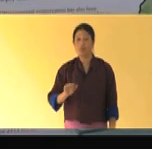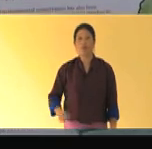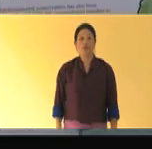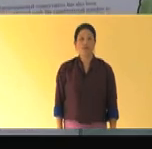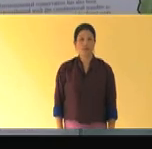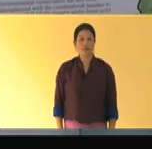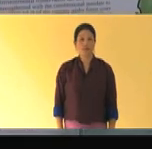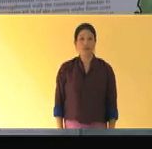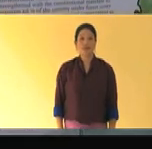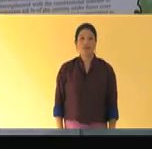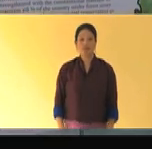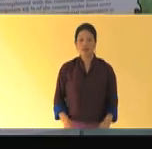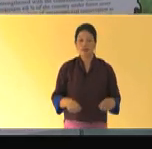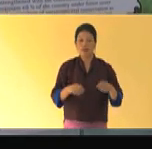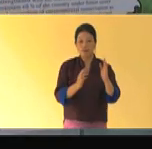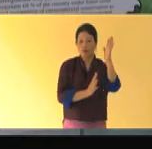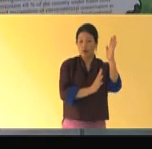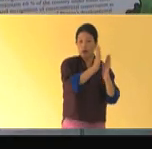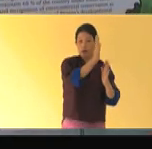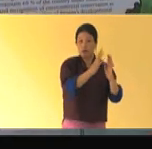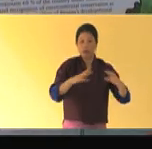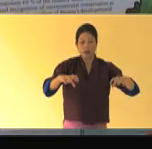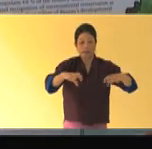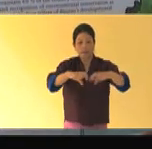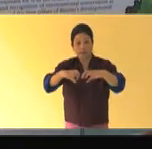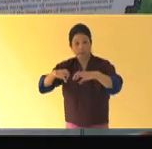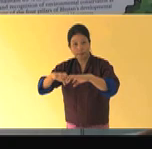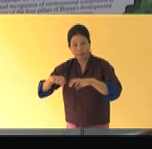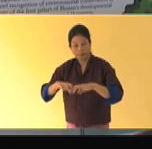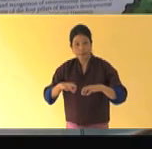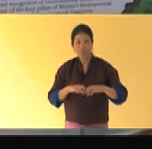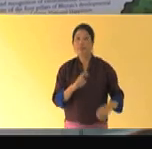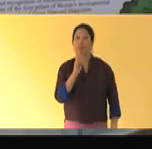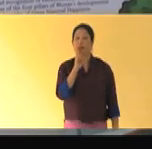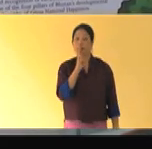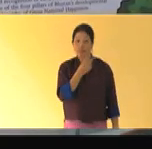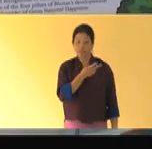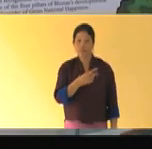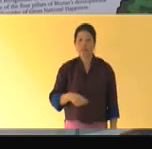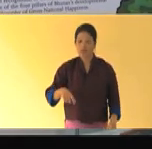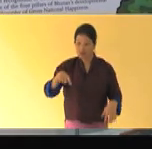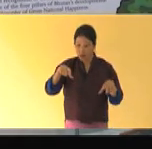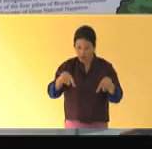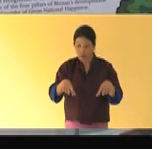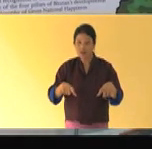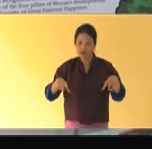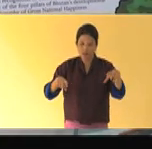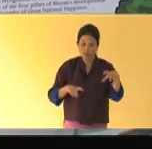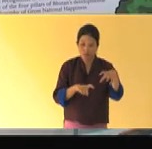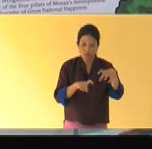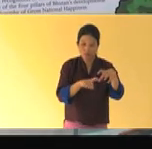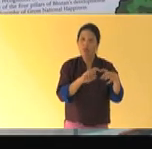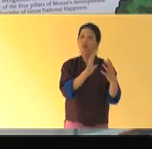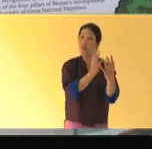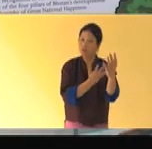And these biological corridors are interlinking all the protected areas, which serves as a pathway for the mammals and other